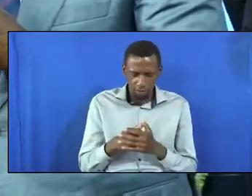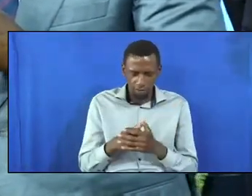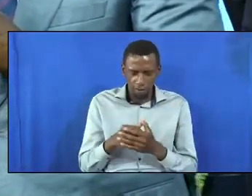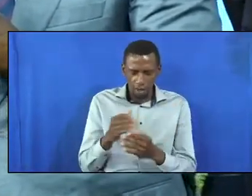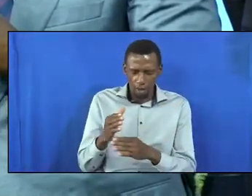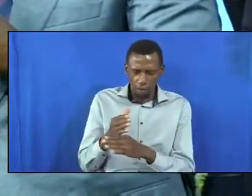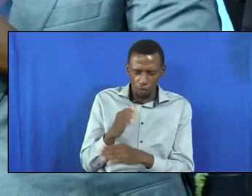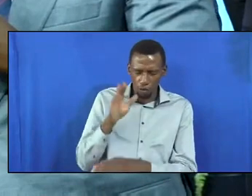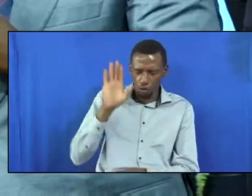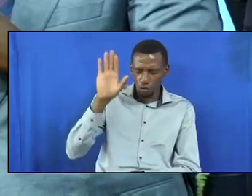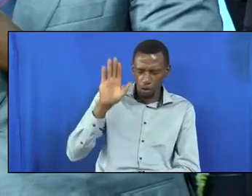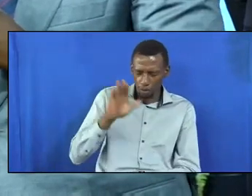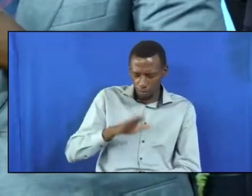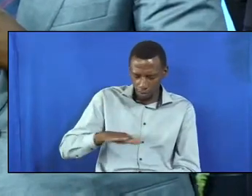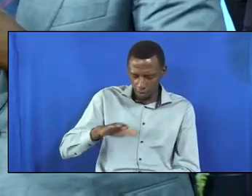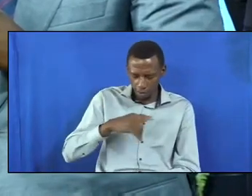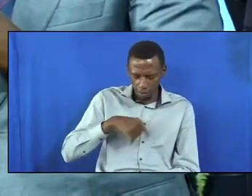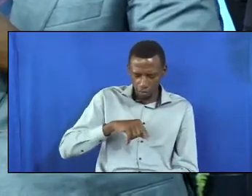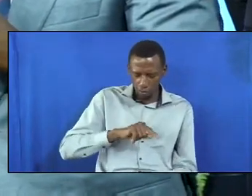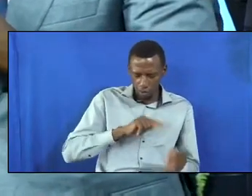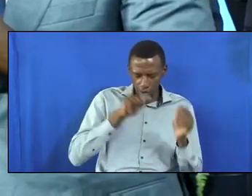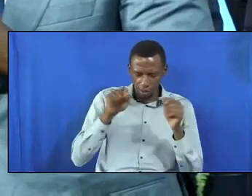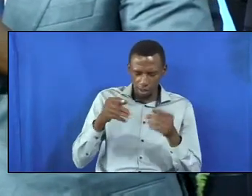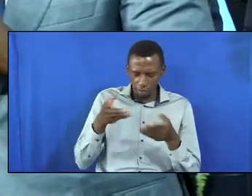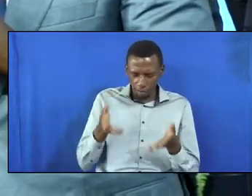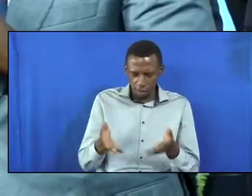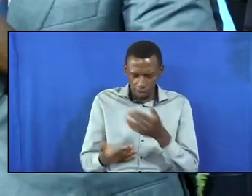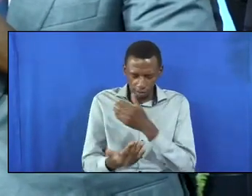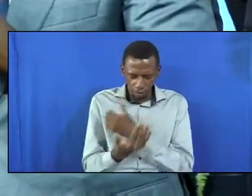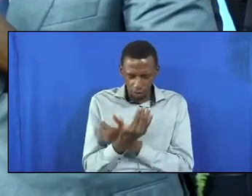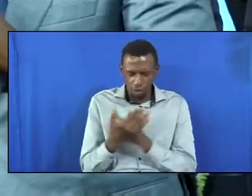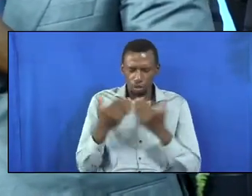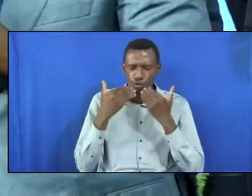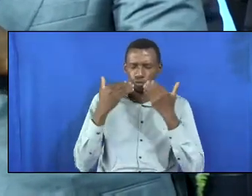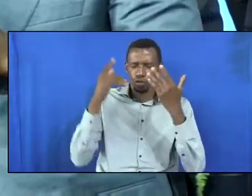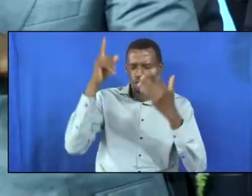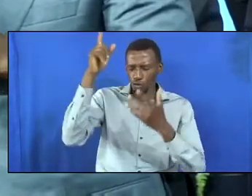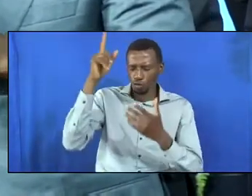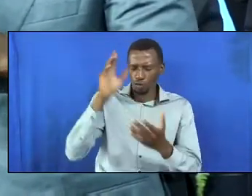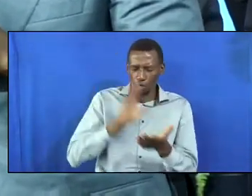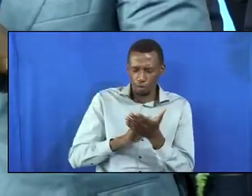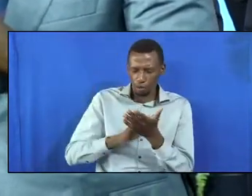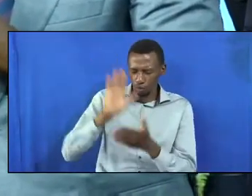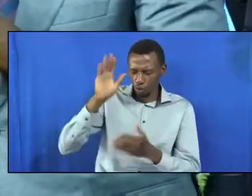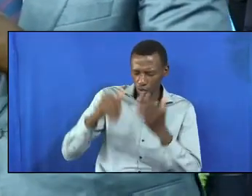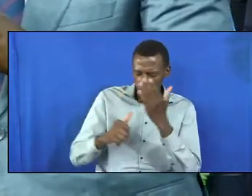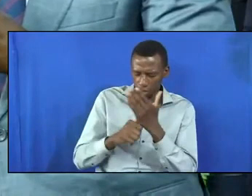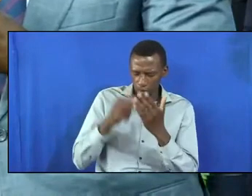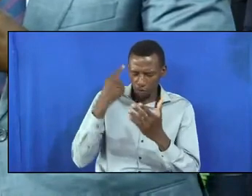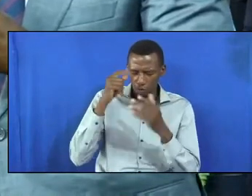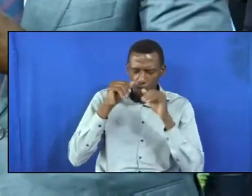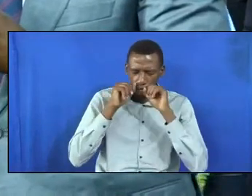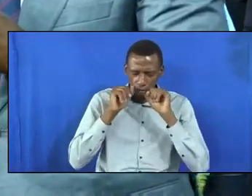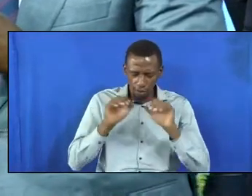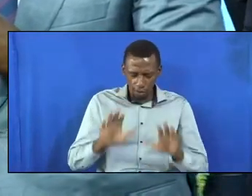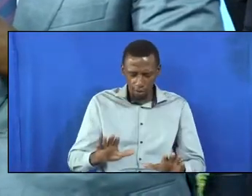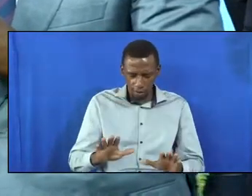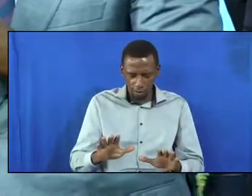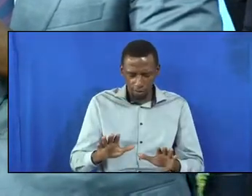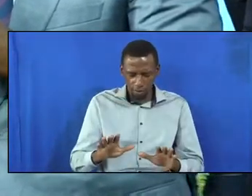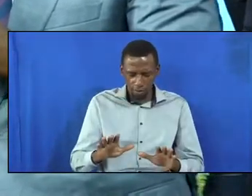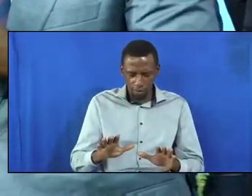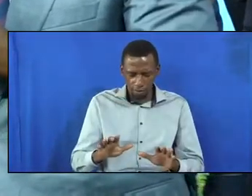presence we come this morning to thank you and praise your name for the blessings that have been ours,